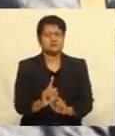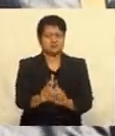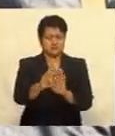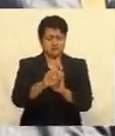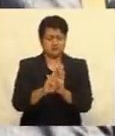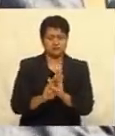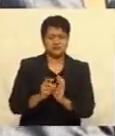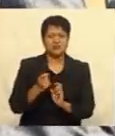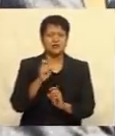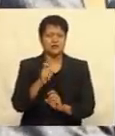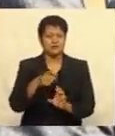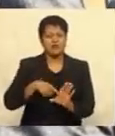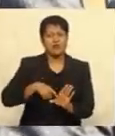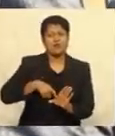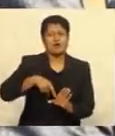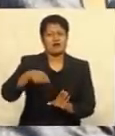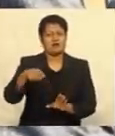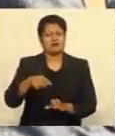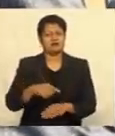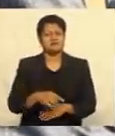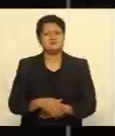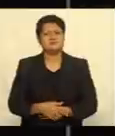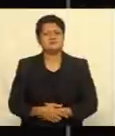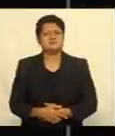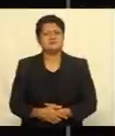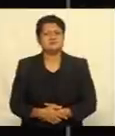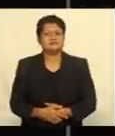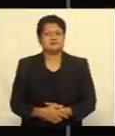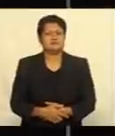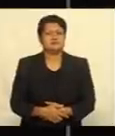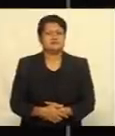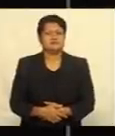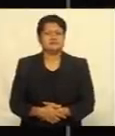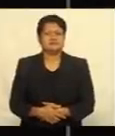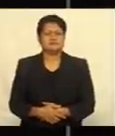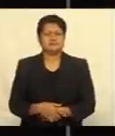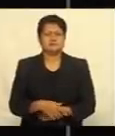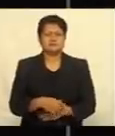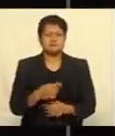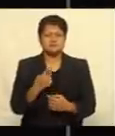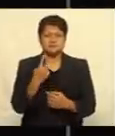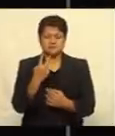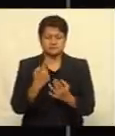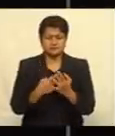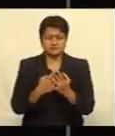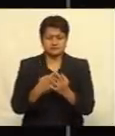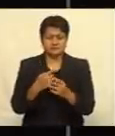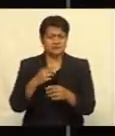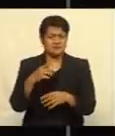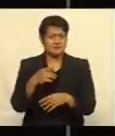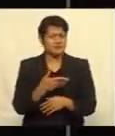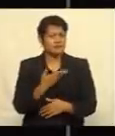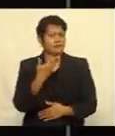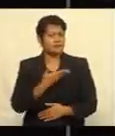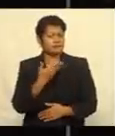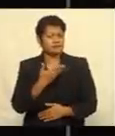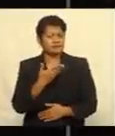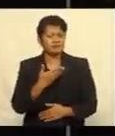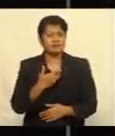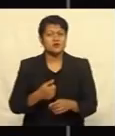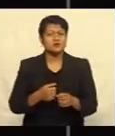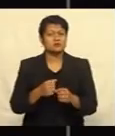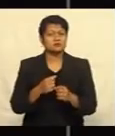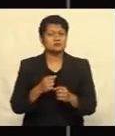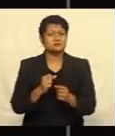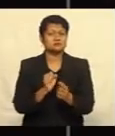public. Koroi Tandulala, FBC News. To other news now, Canadian national Joshua Aziz Rahman will be sentenced